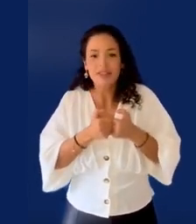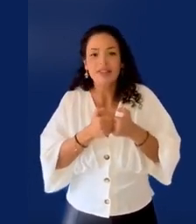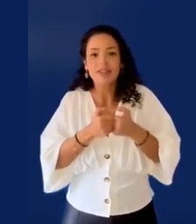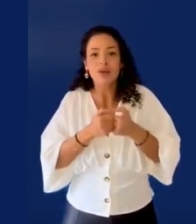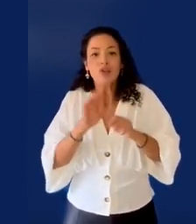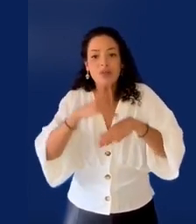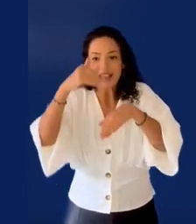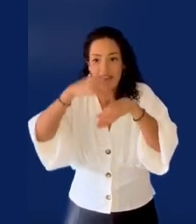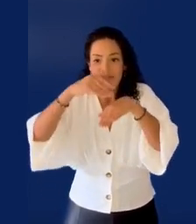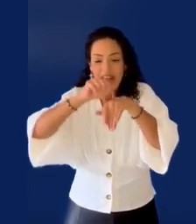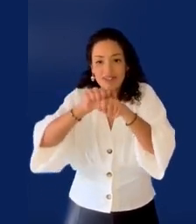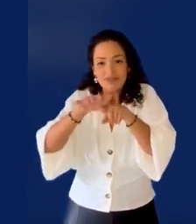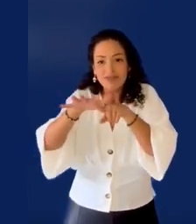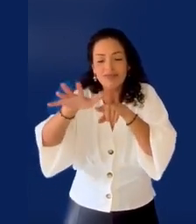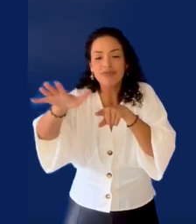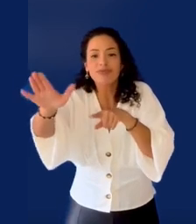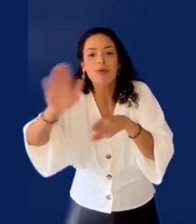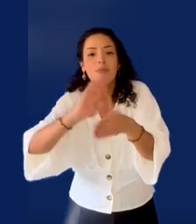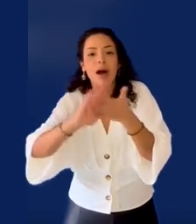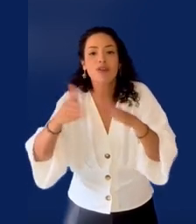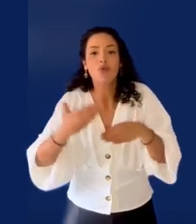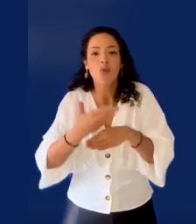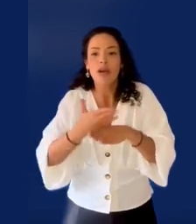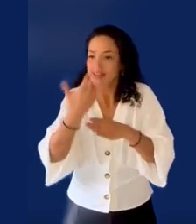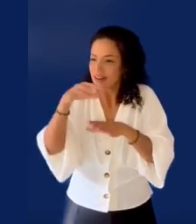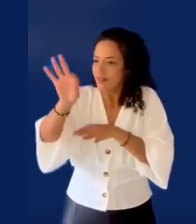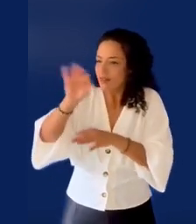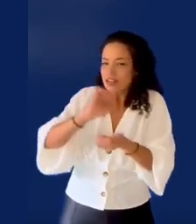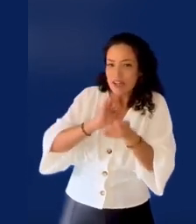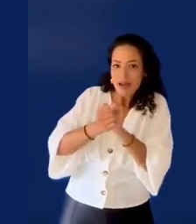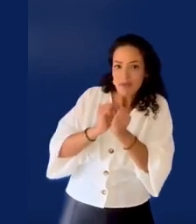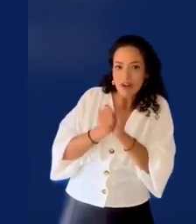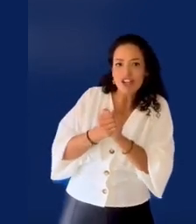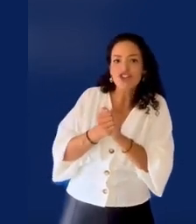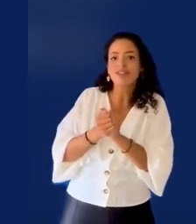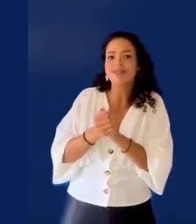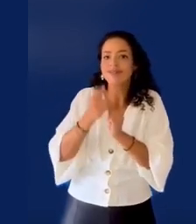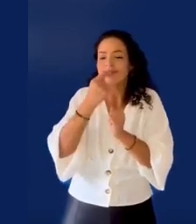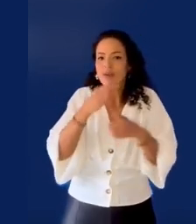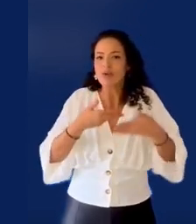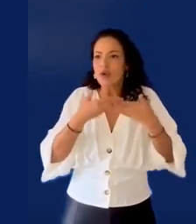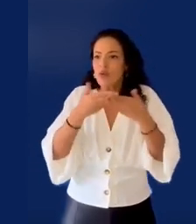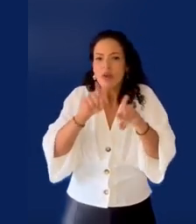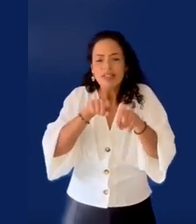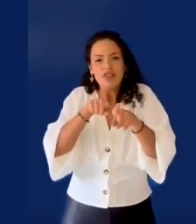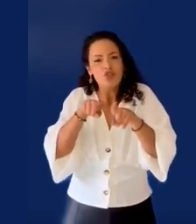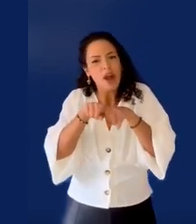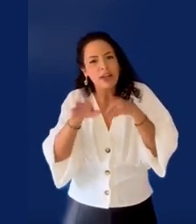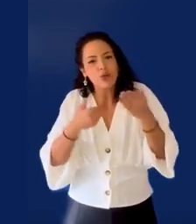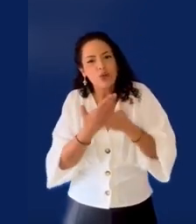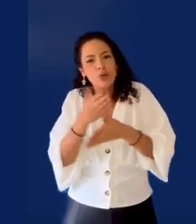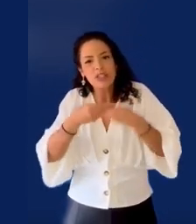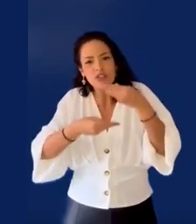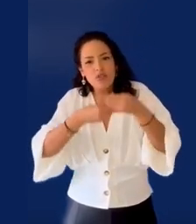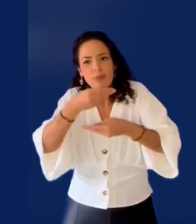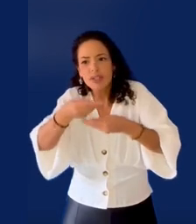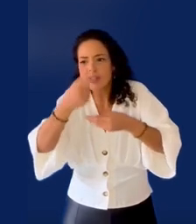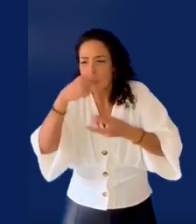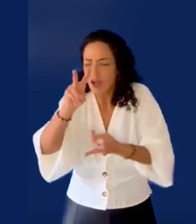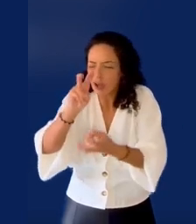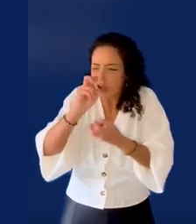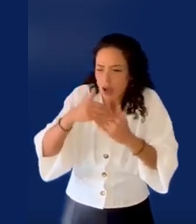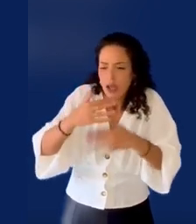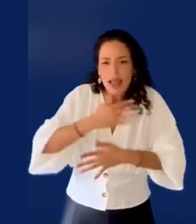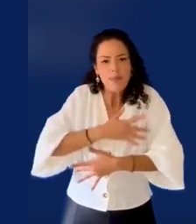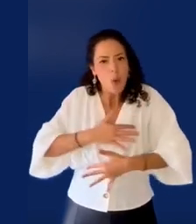our work. We can invite collaboration and exploration and test out new descriptors to give voice to thoughts and emotions which have been hidden and